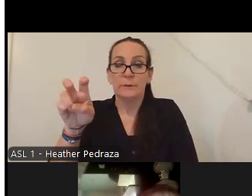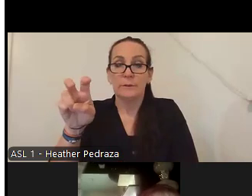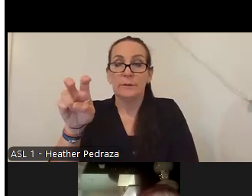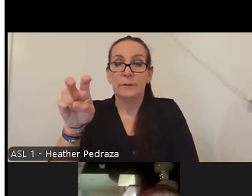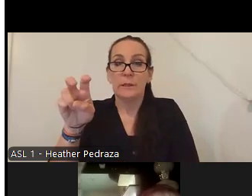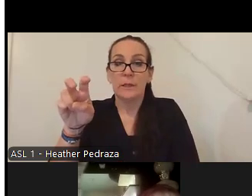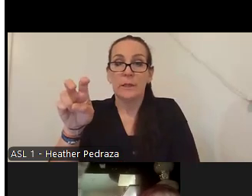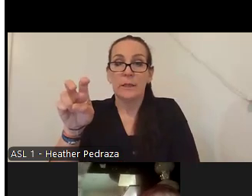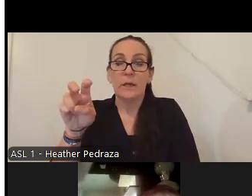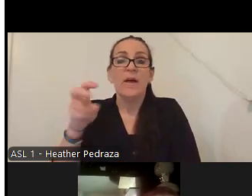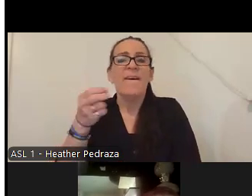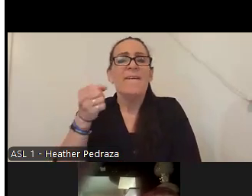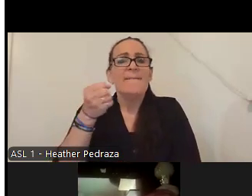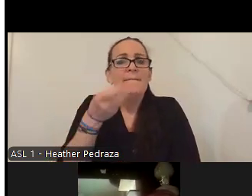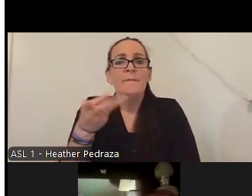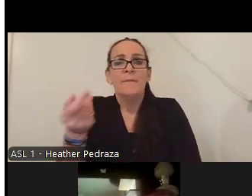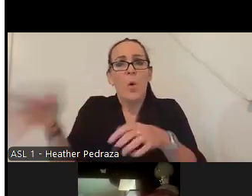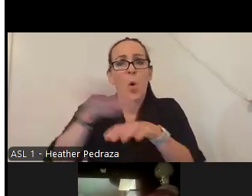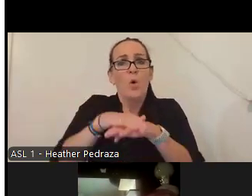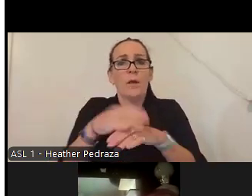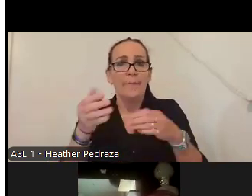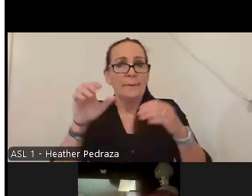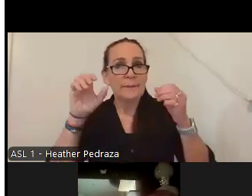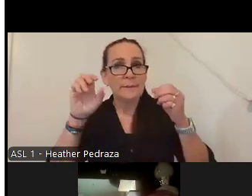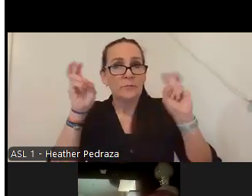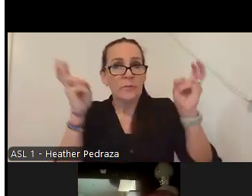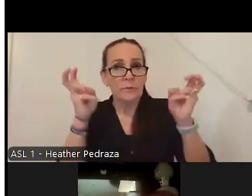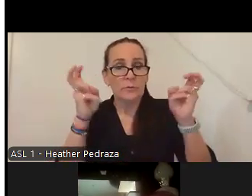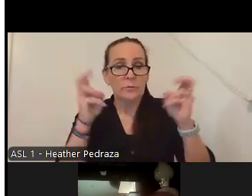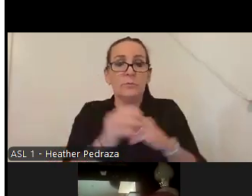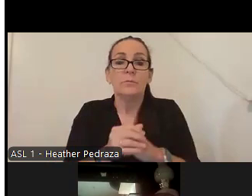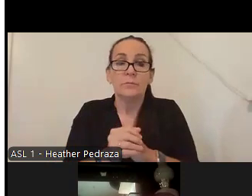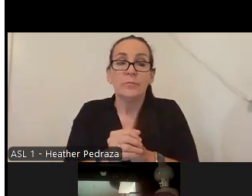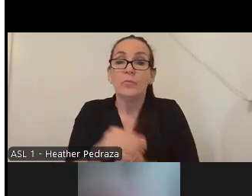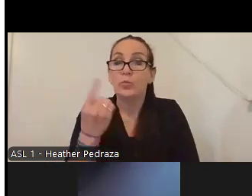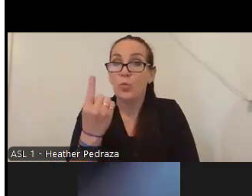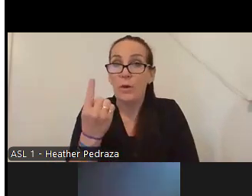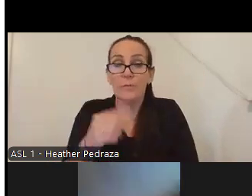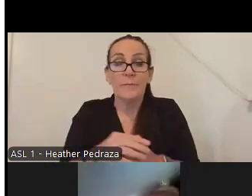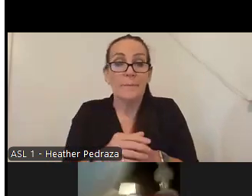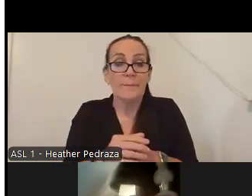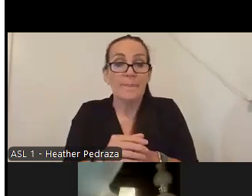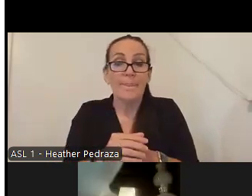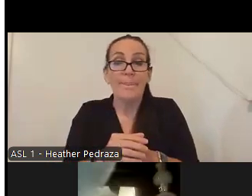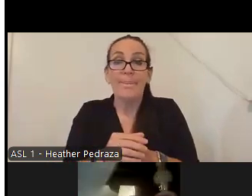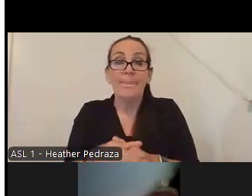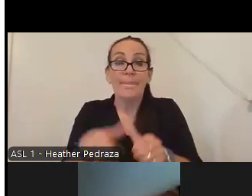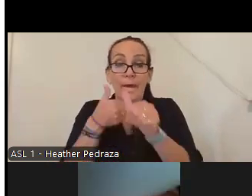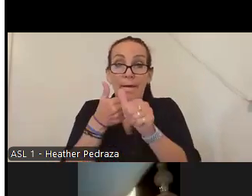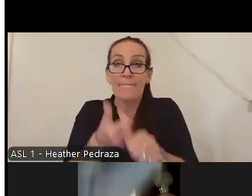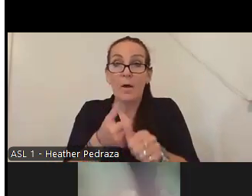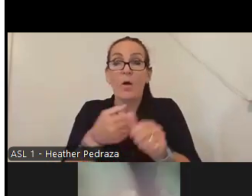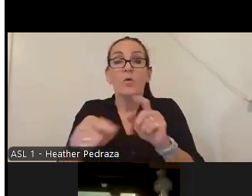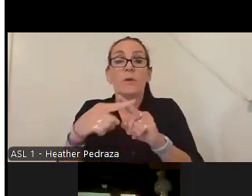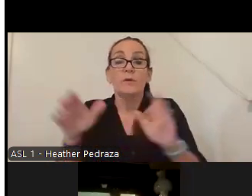a couple of overlapping issues, and one was to follow and encourage a couple of